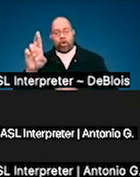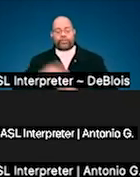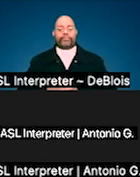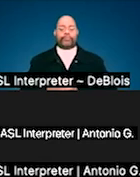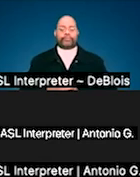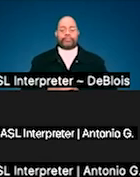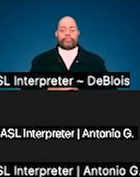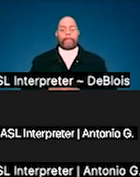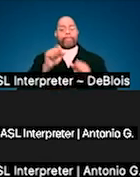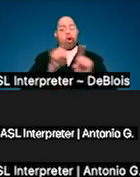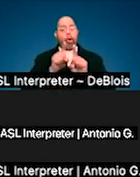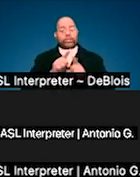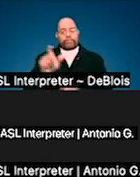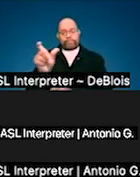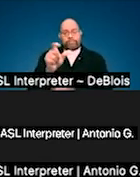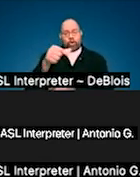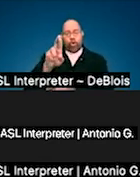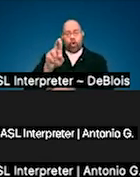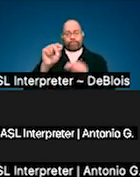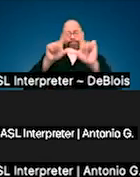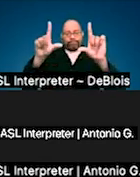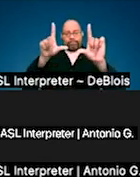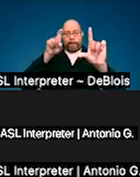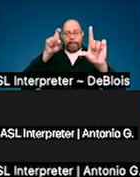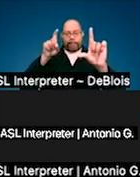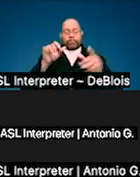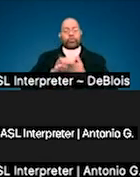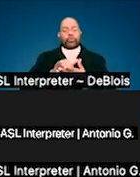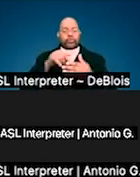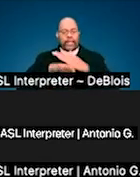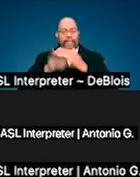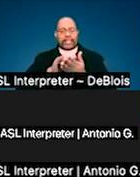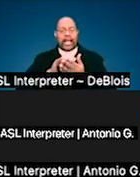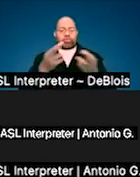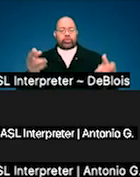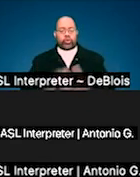tech.ed.gov/DEER. And you can also scan this QR code to access the resource.